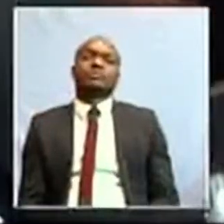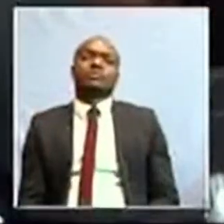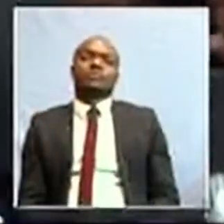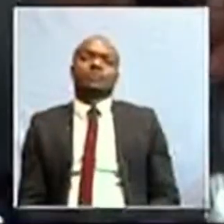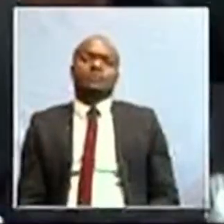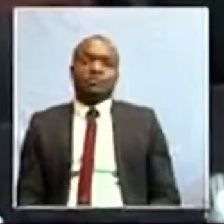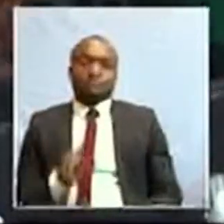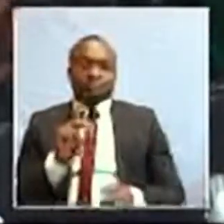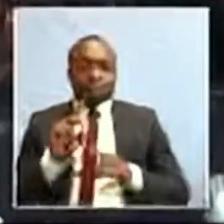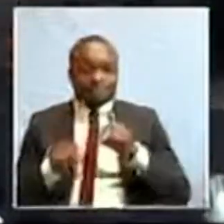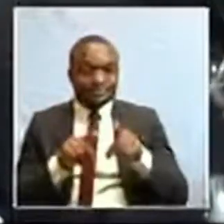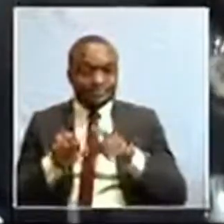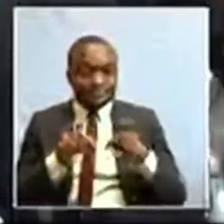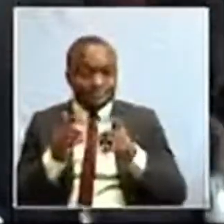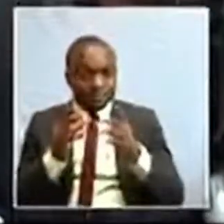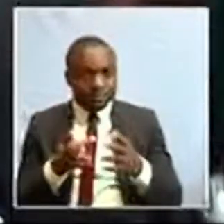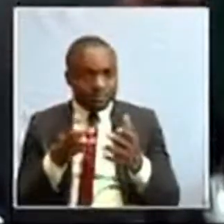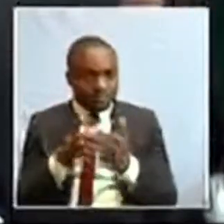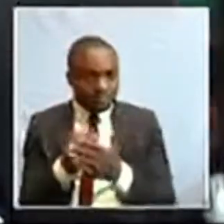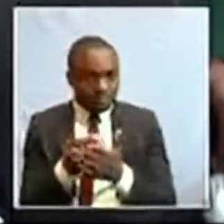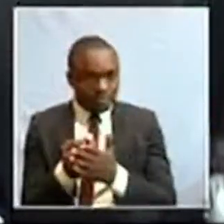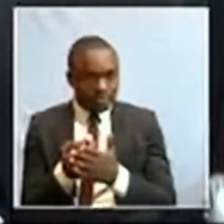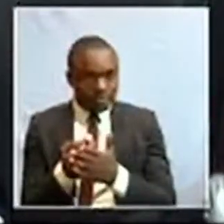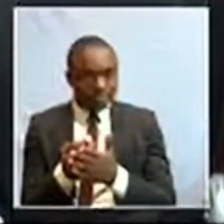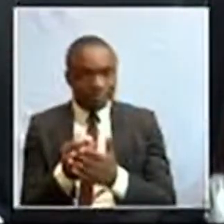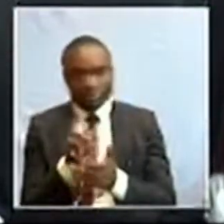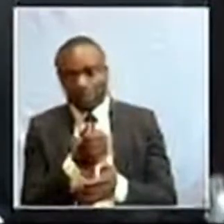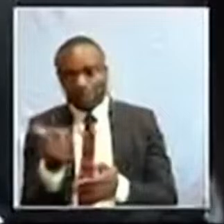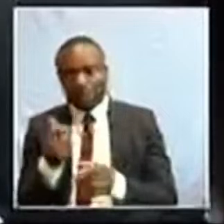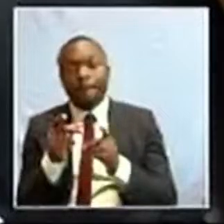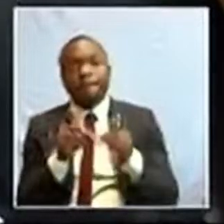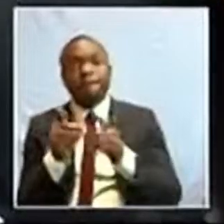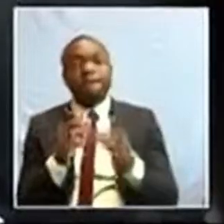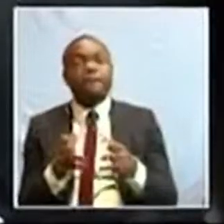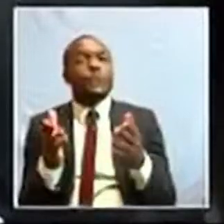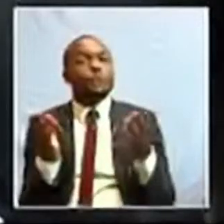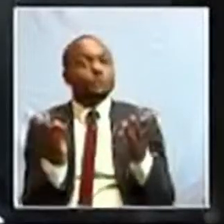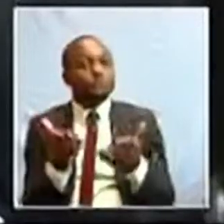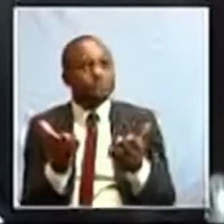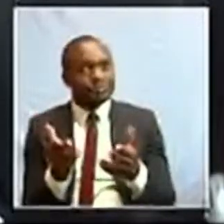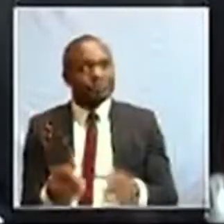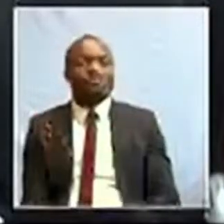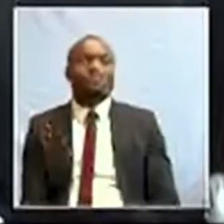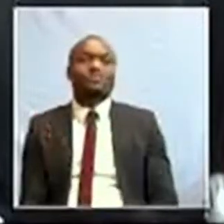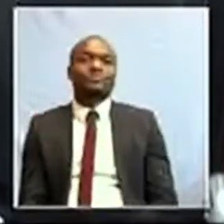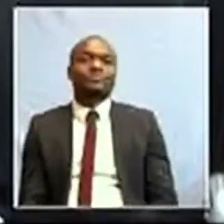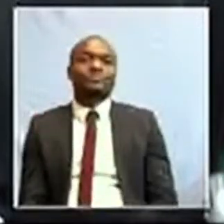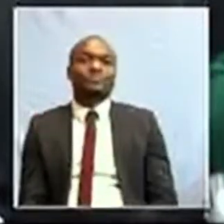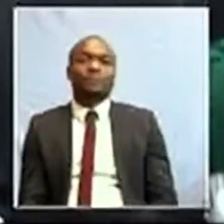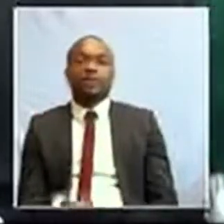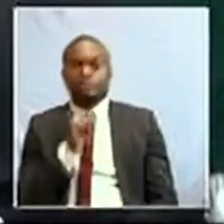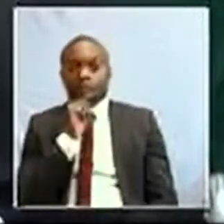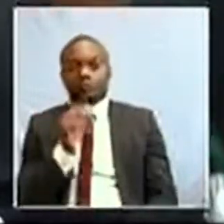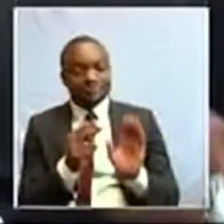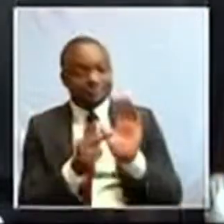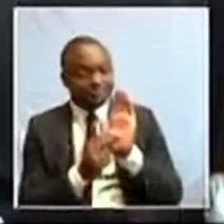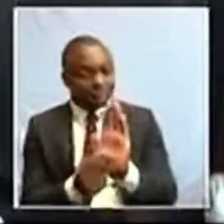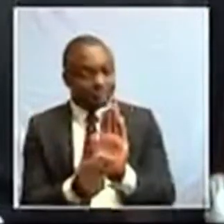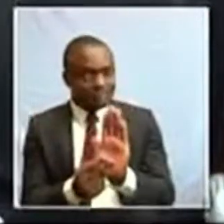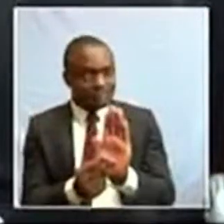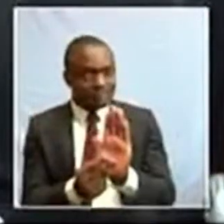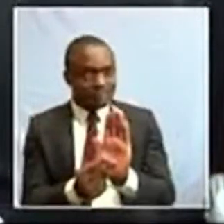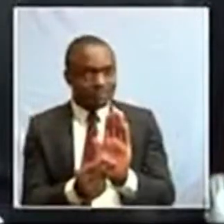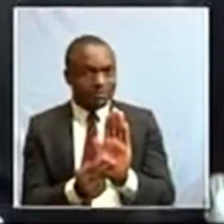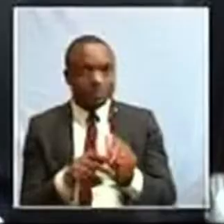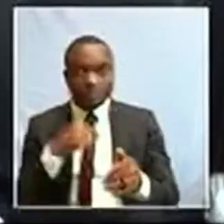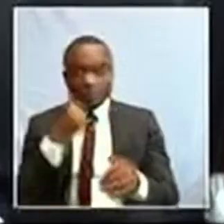The people's director finance and the other directors, nothing. Even it's not even indicating